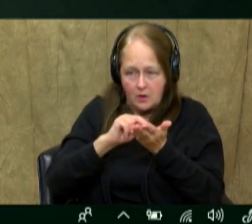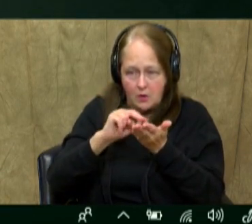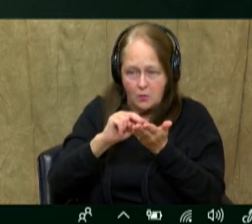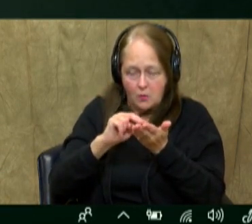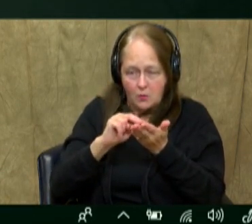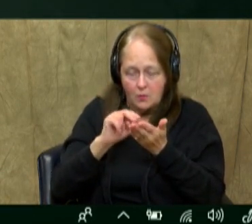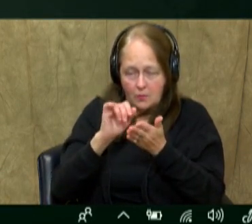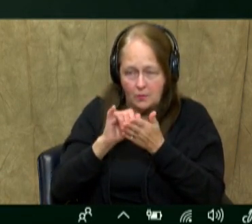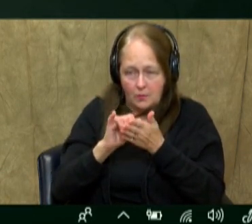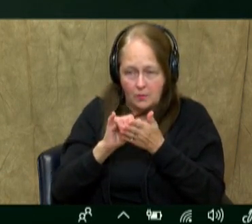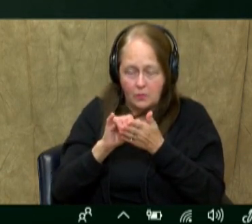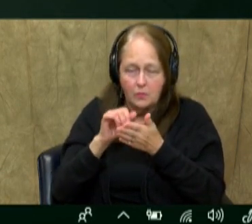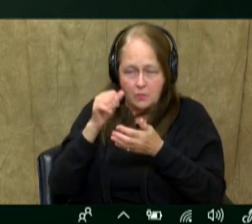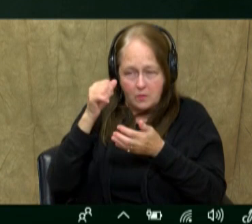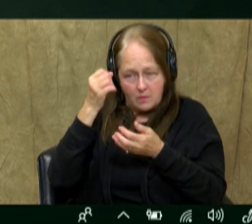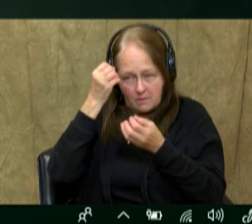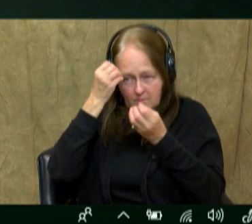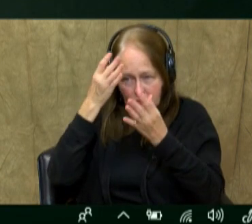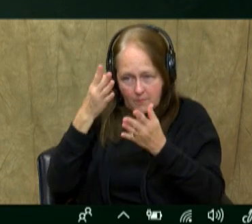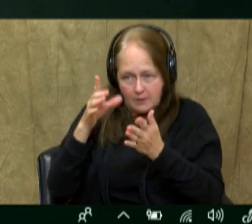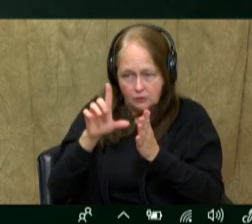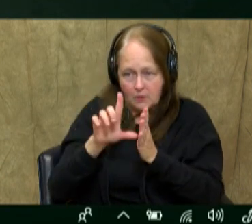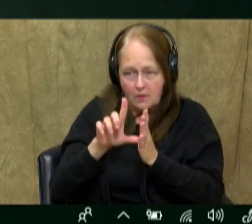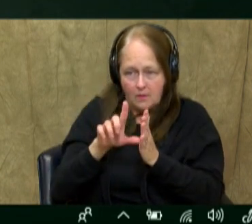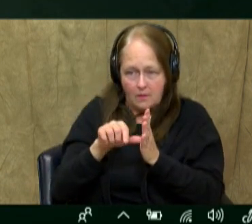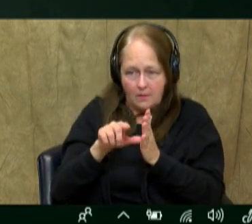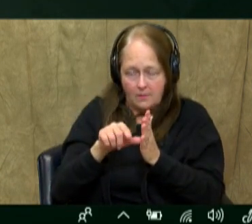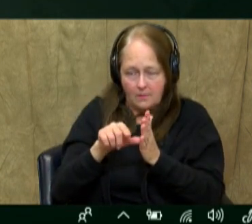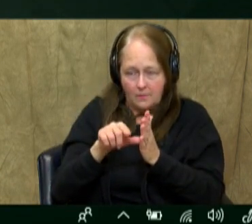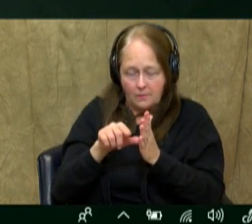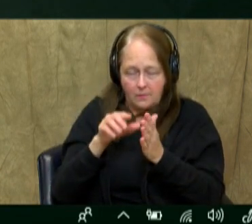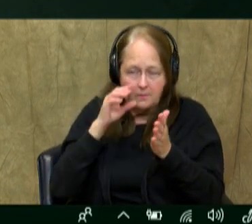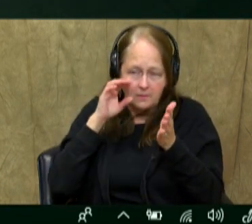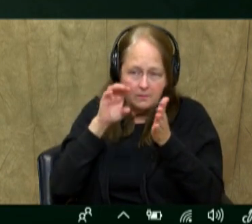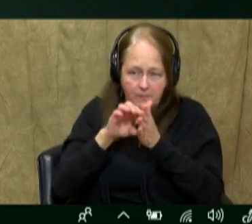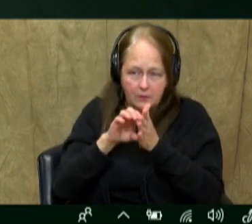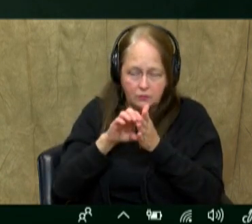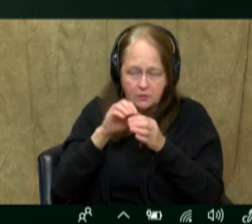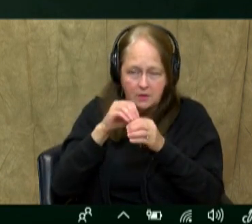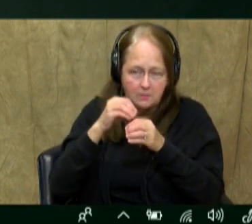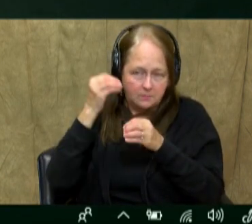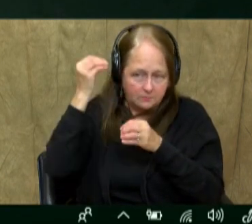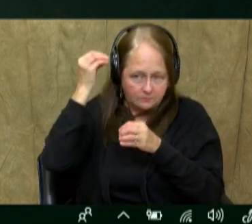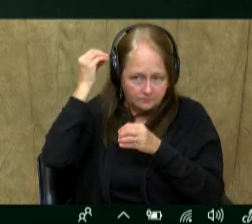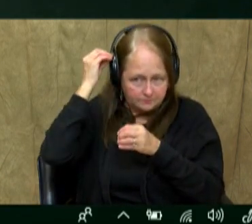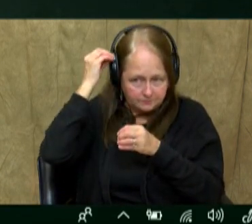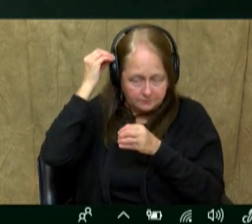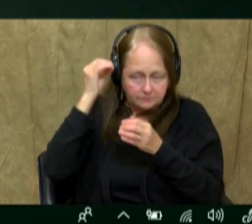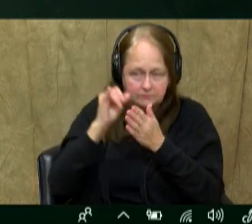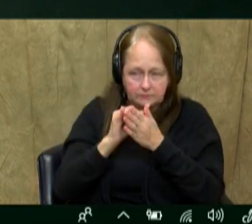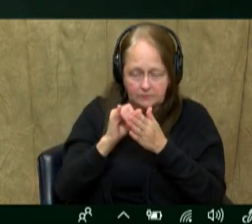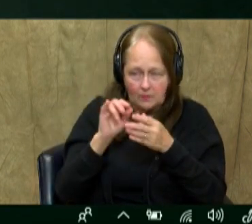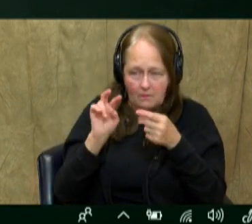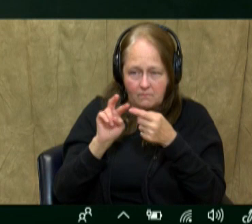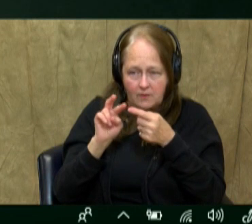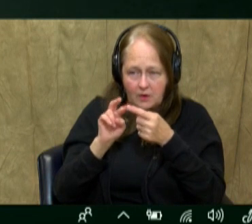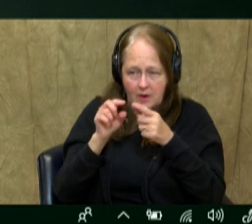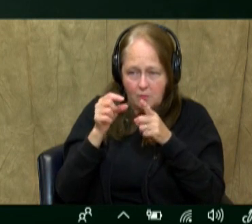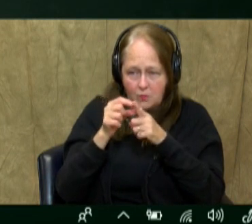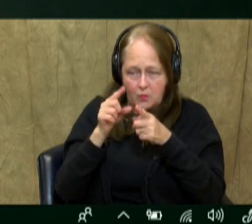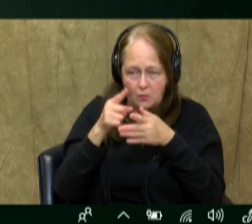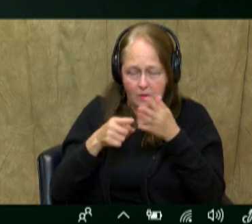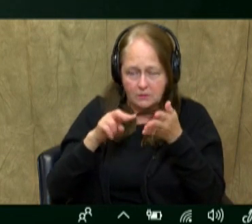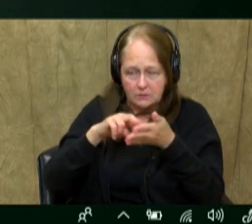you need to recall that information later, you can picture it in your head. You can almost picture that vocabulary word and whatever